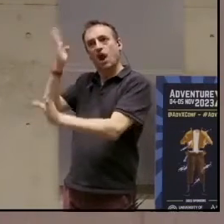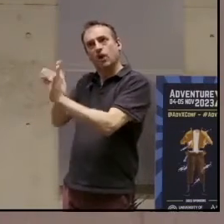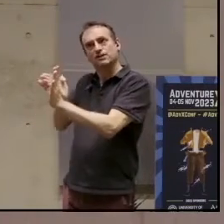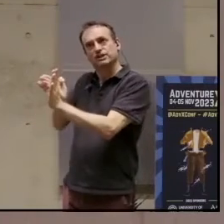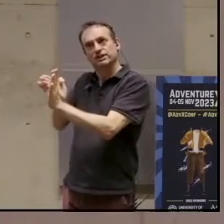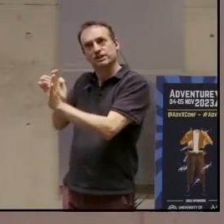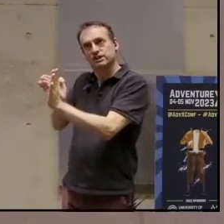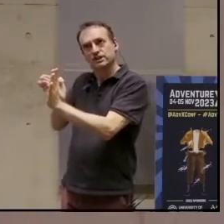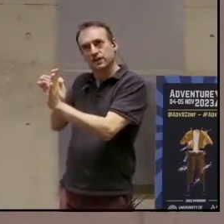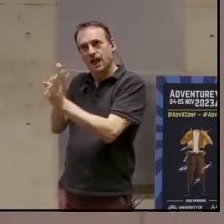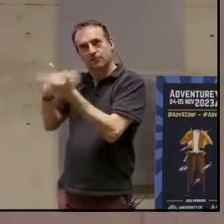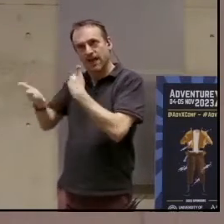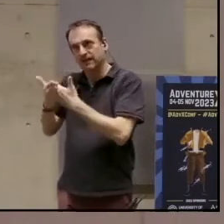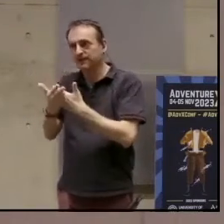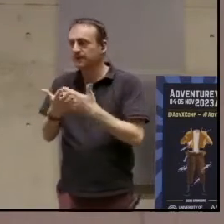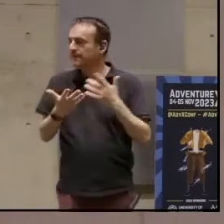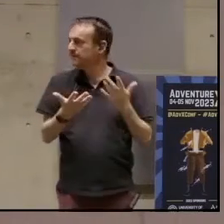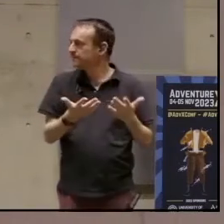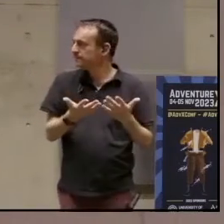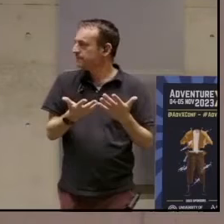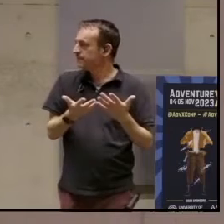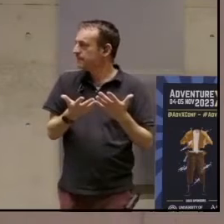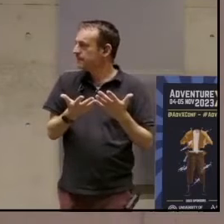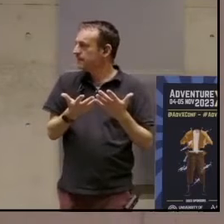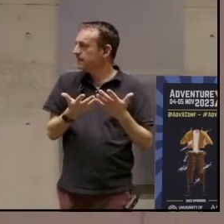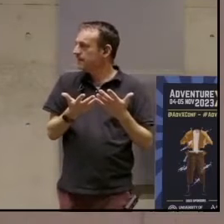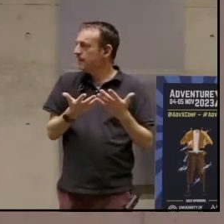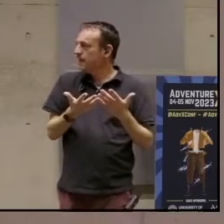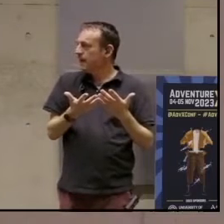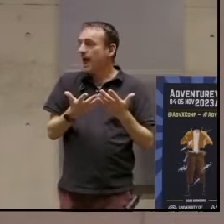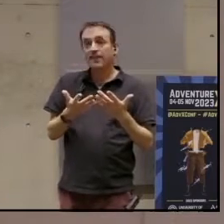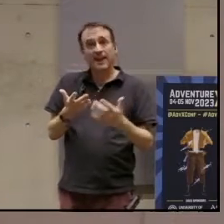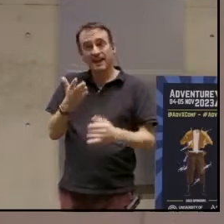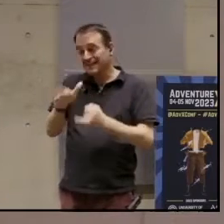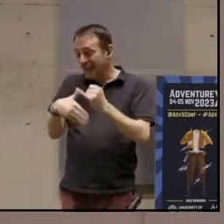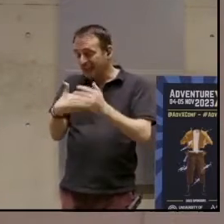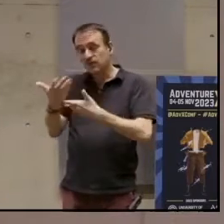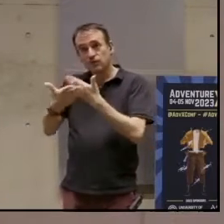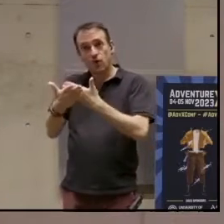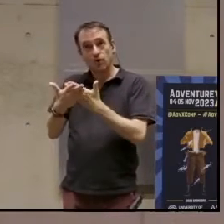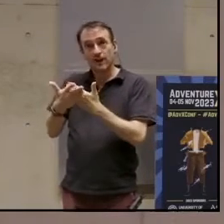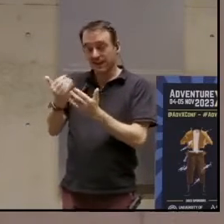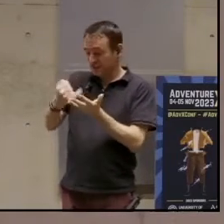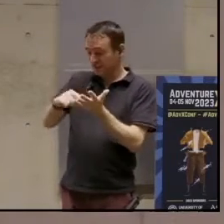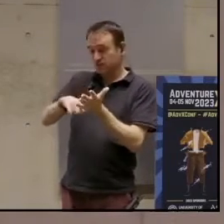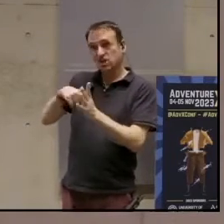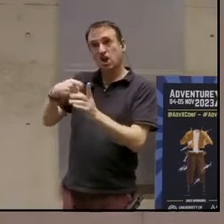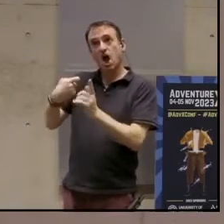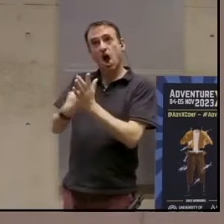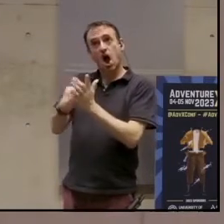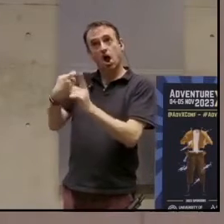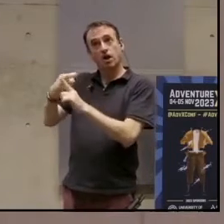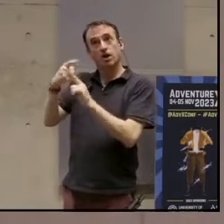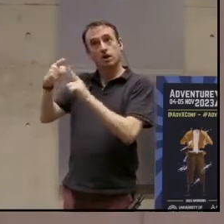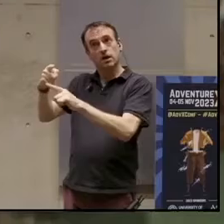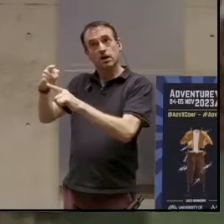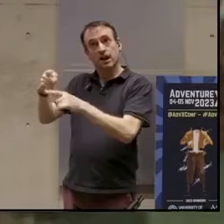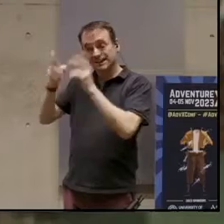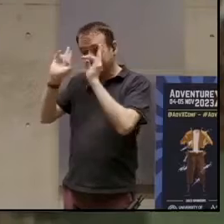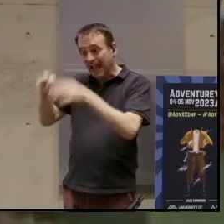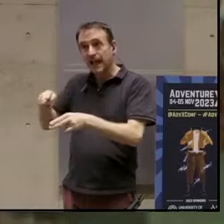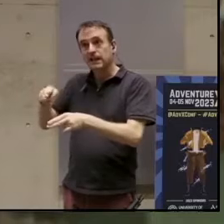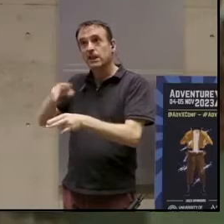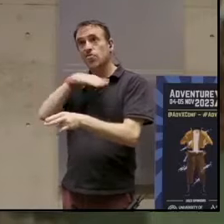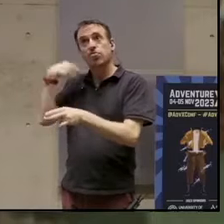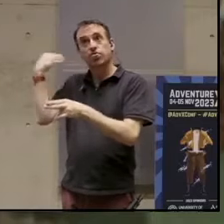1, spoilers again, Ned Stark's head is on the floor. We change main characters,